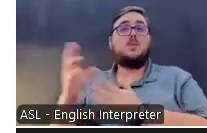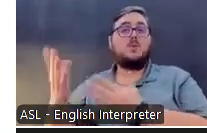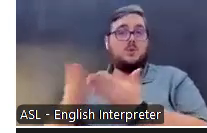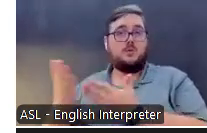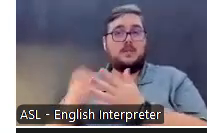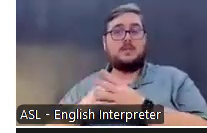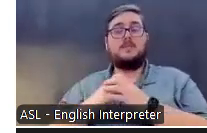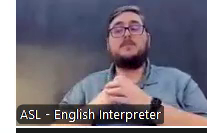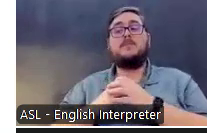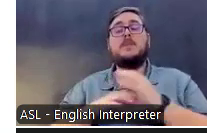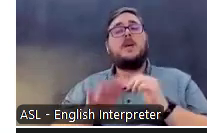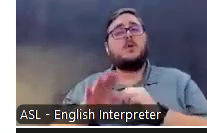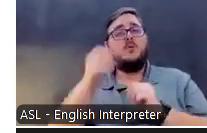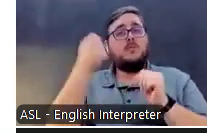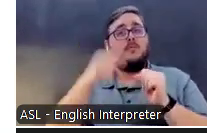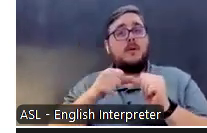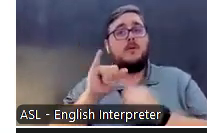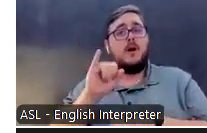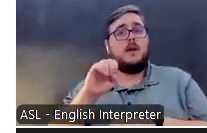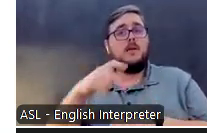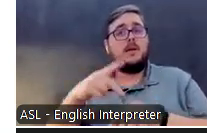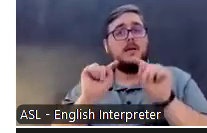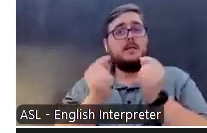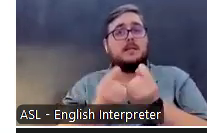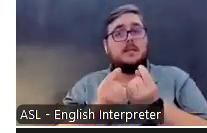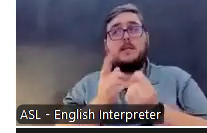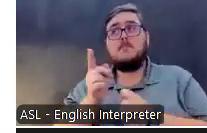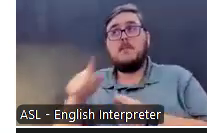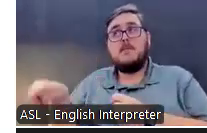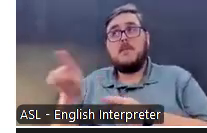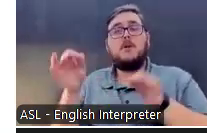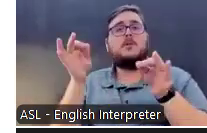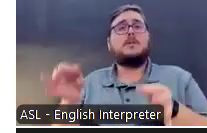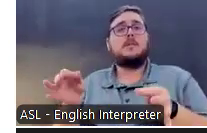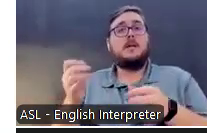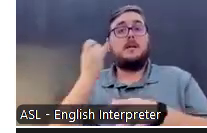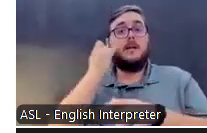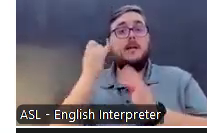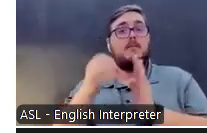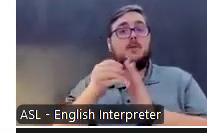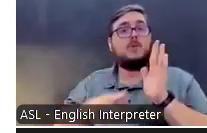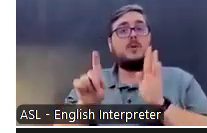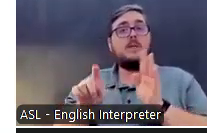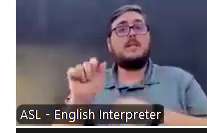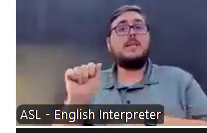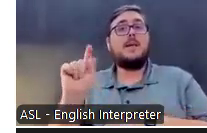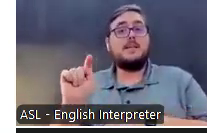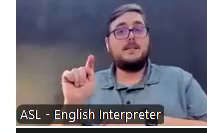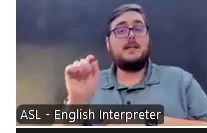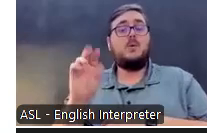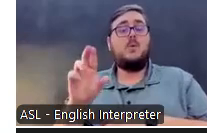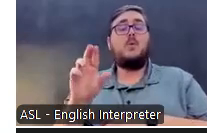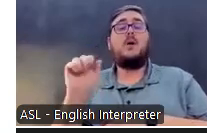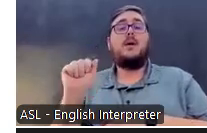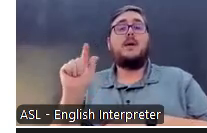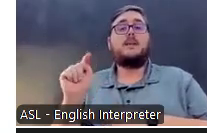mind that the IEP team is determining in this process if a student needs AT and/or AT services for